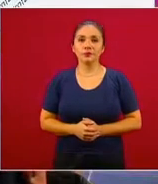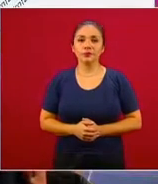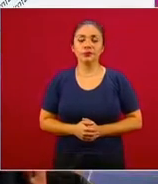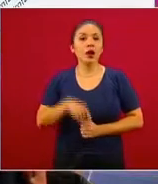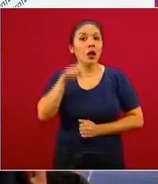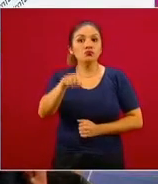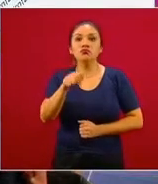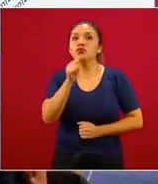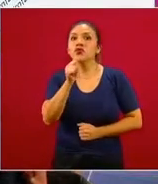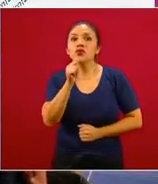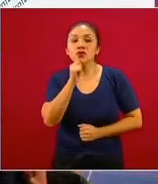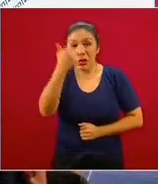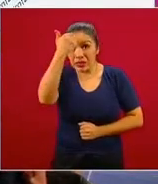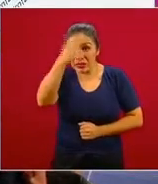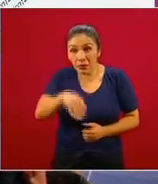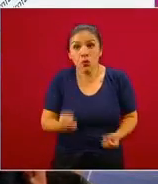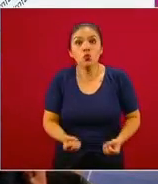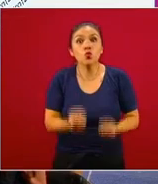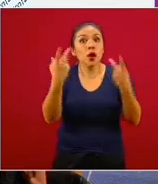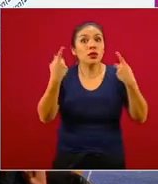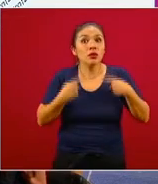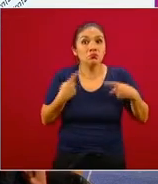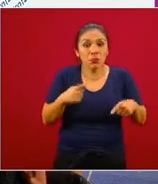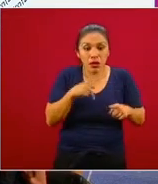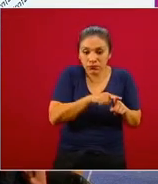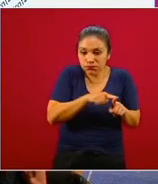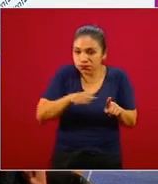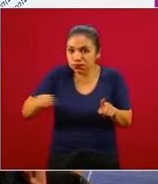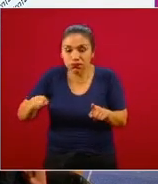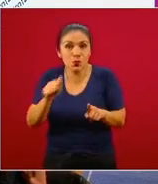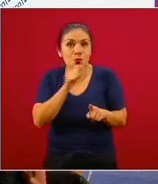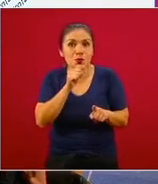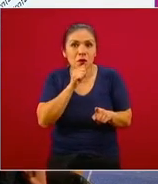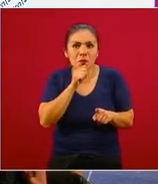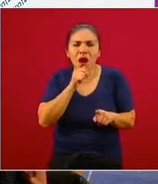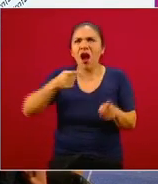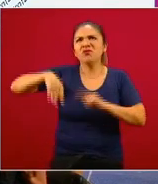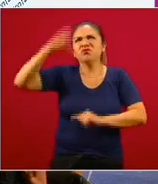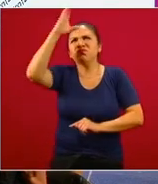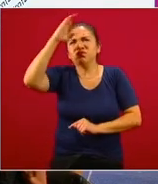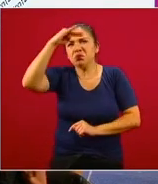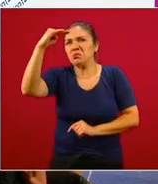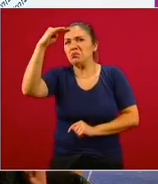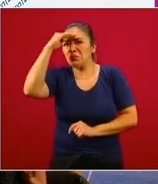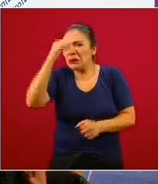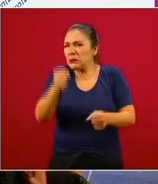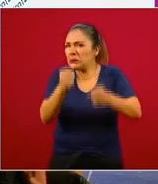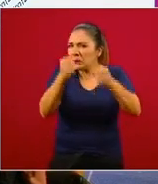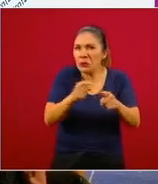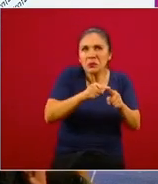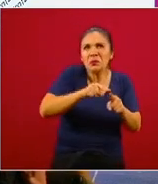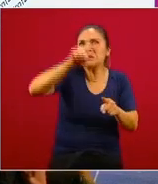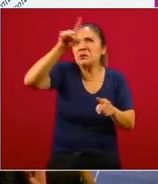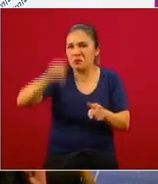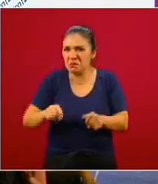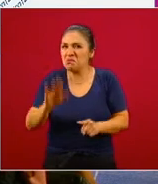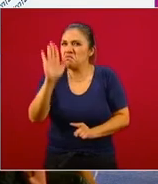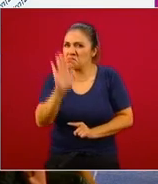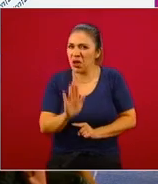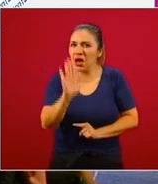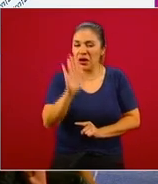scientists from different university higher education institutions. They made this prediction,